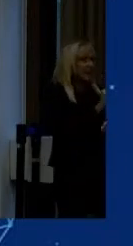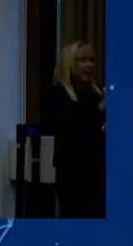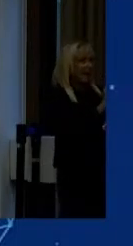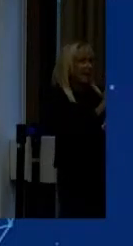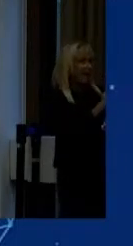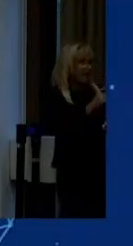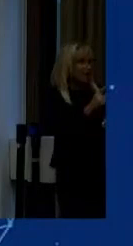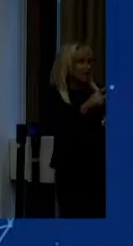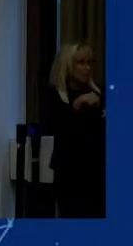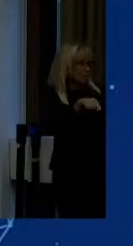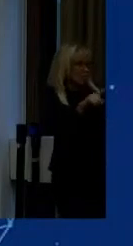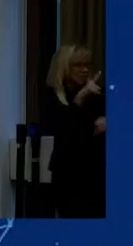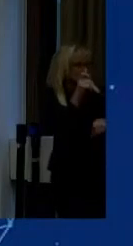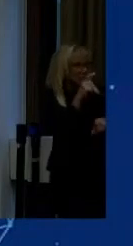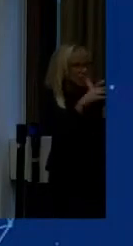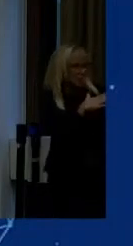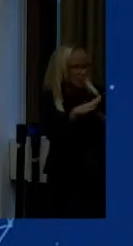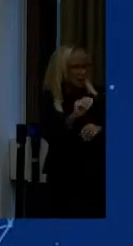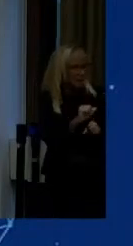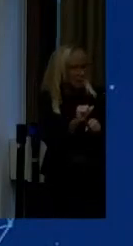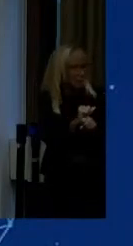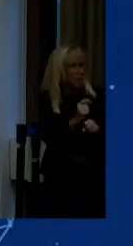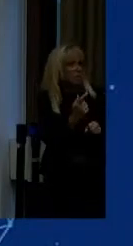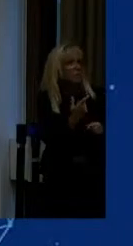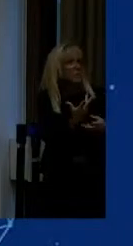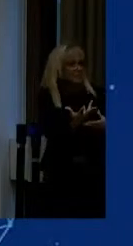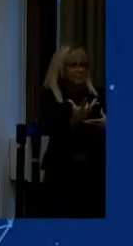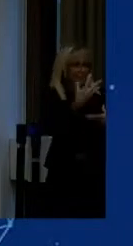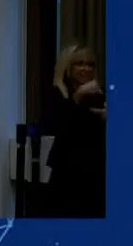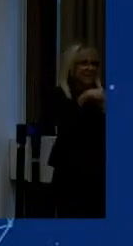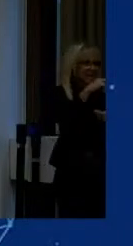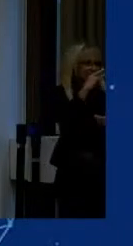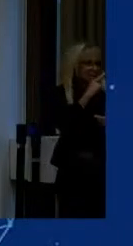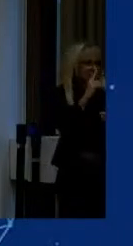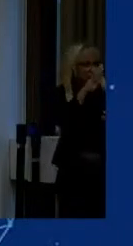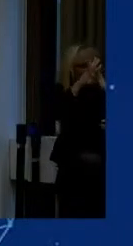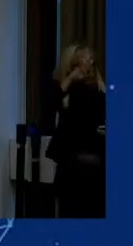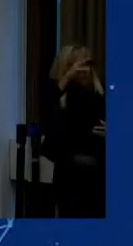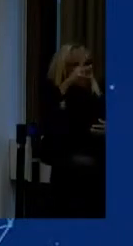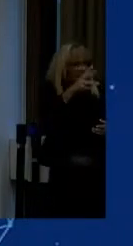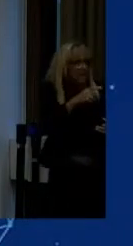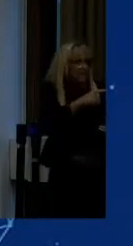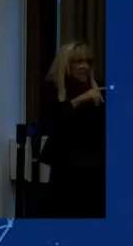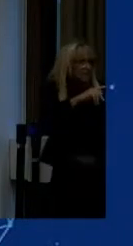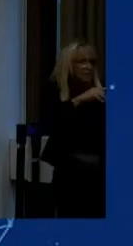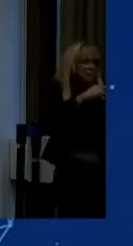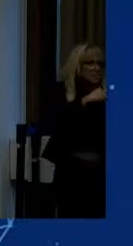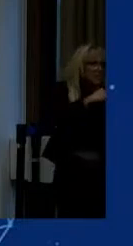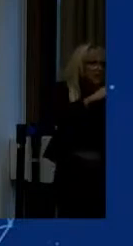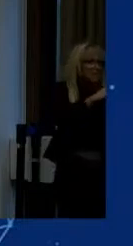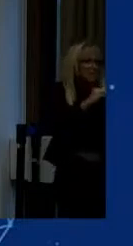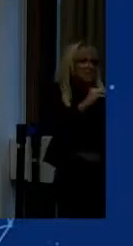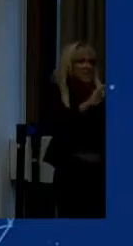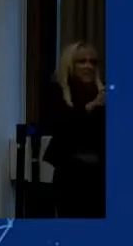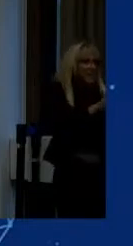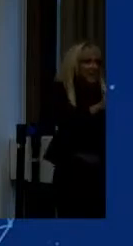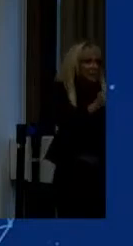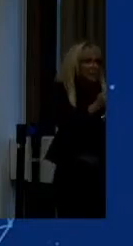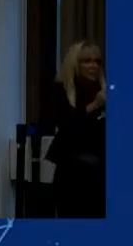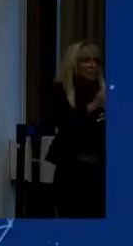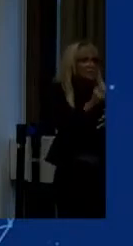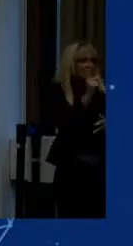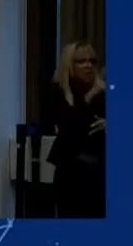their work so that we can engage kids in creative, responsible, and ethical use of